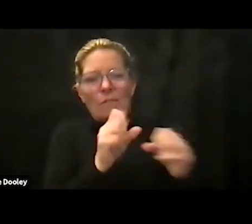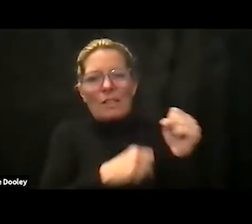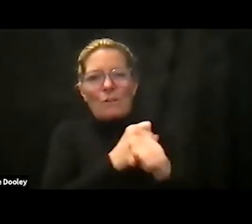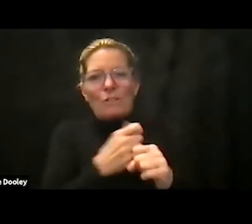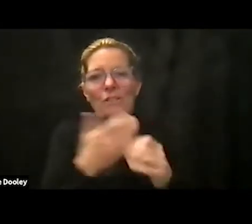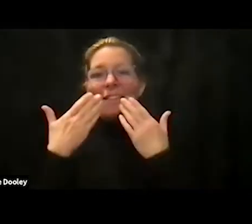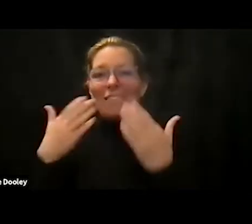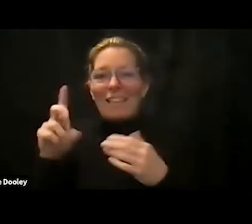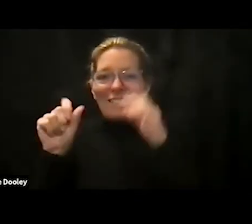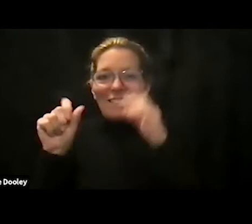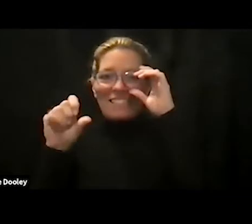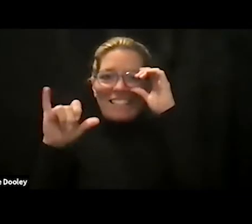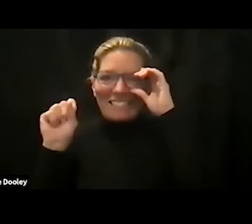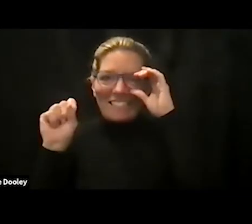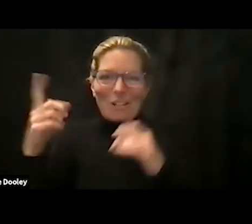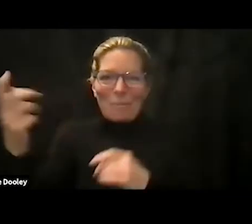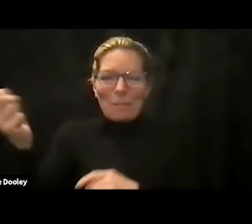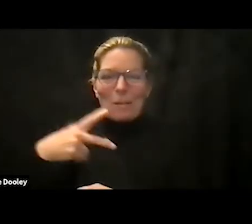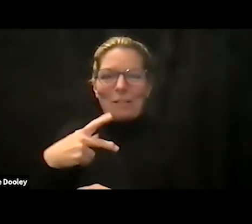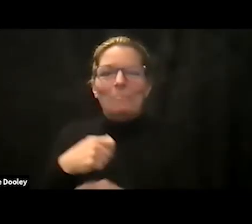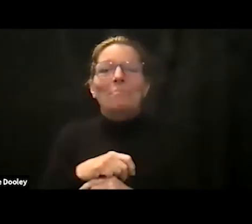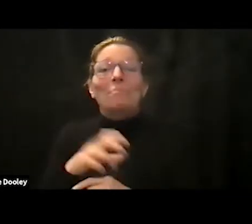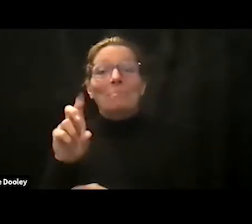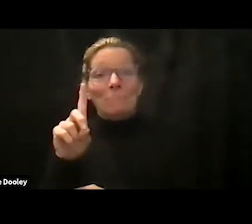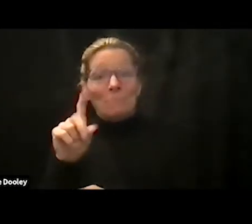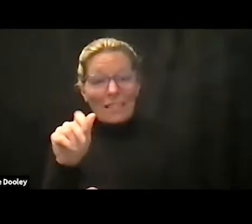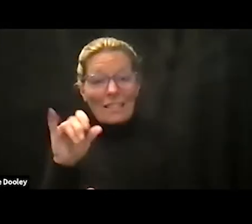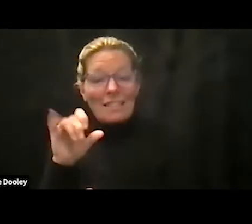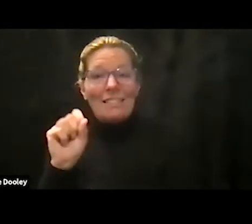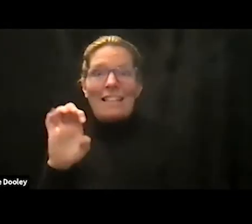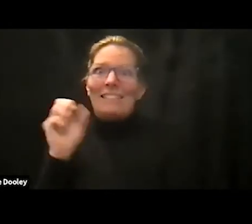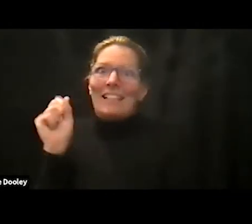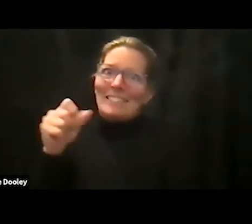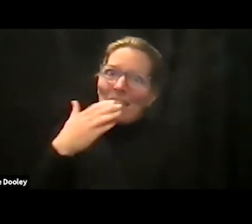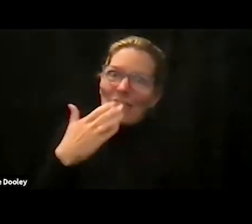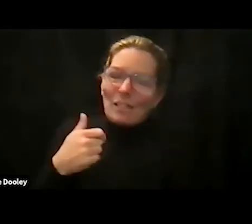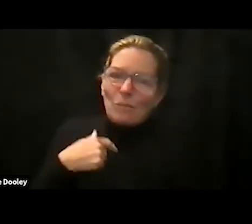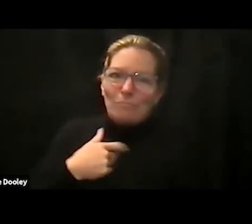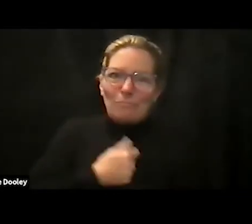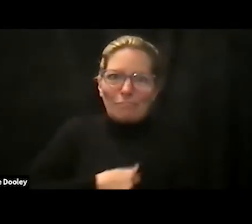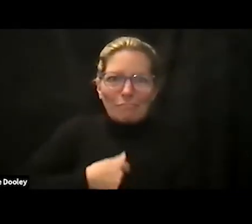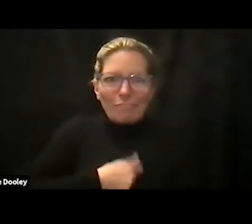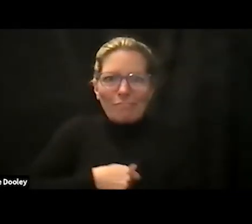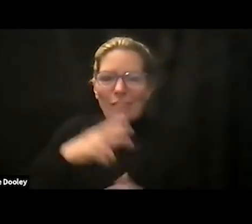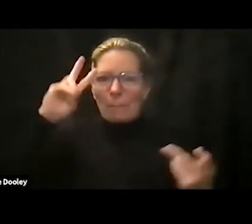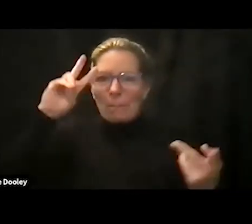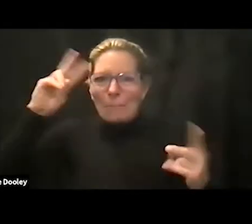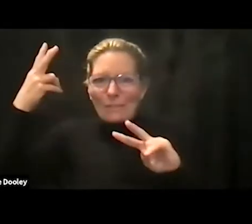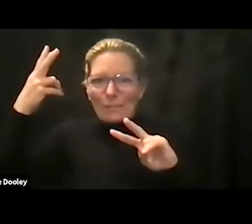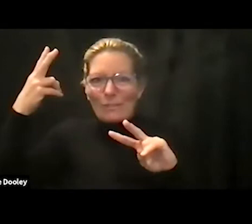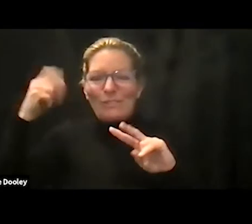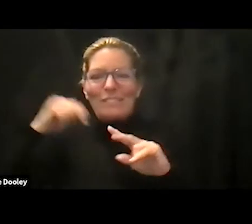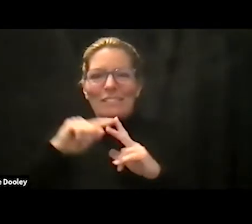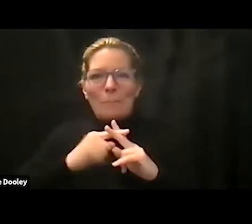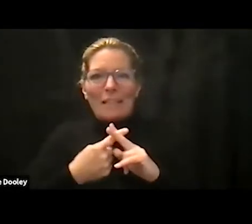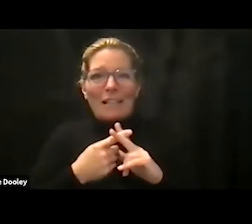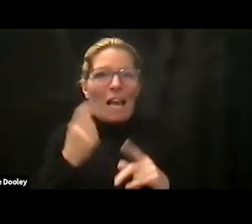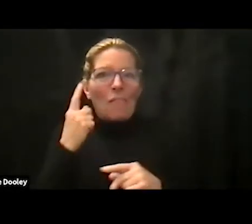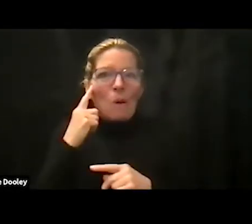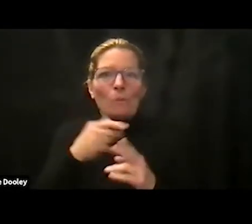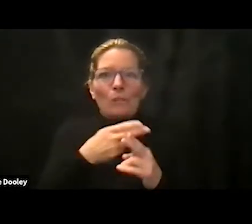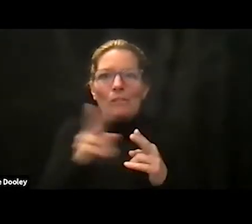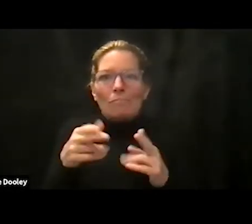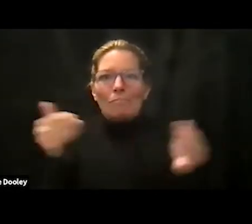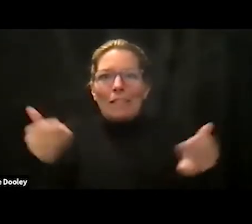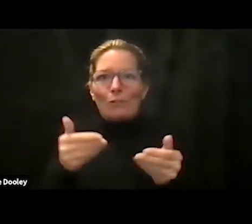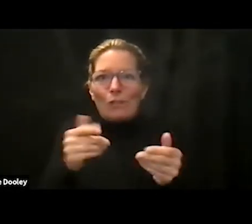Daisee, for coming back with us. Yes, thank you. My apologies. I had misunderstood initially. I thought we were just doing